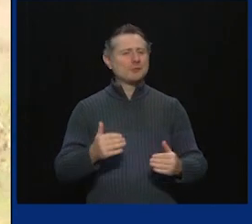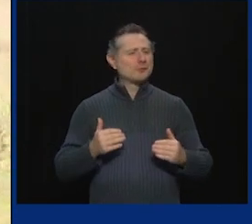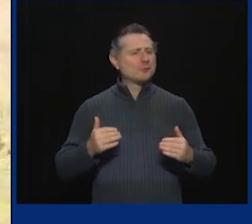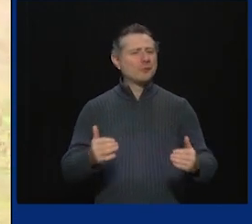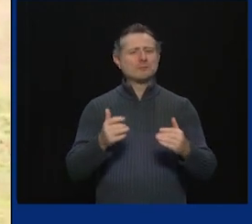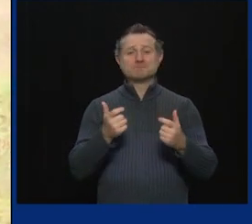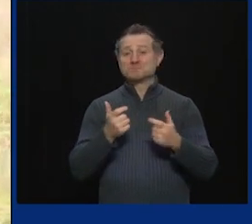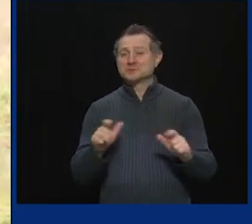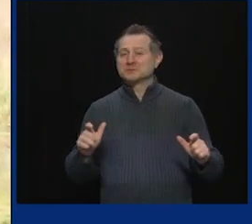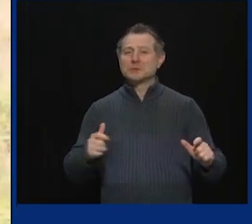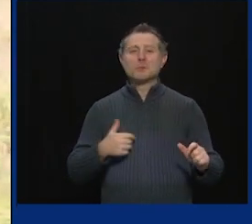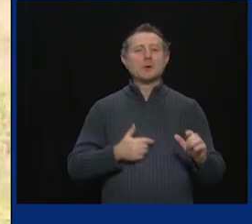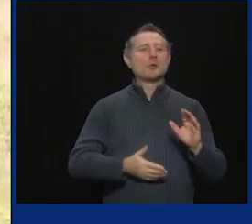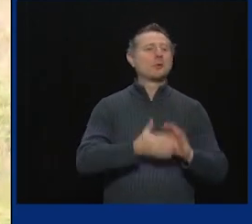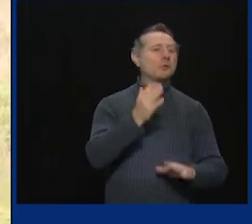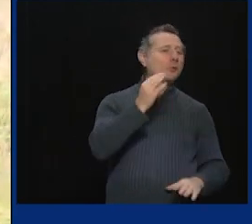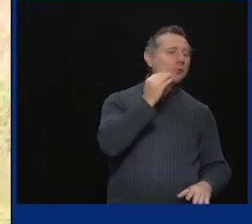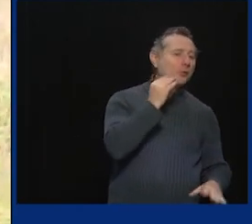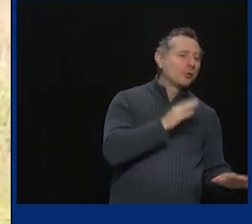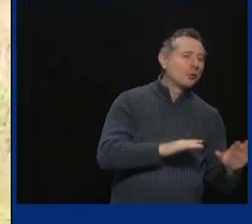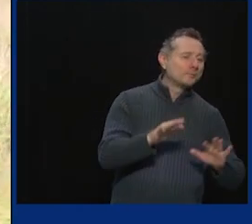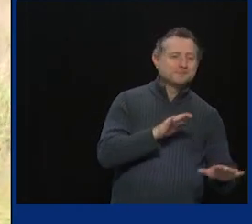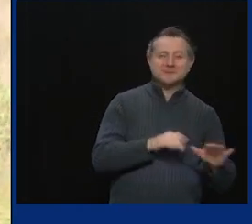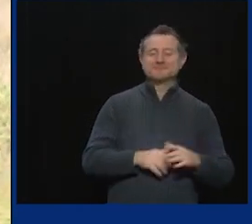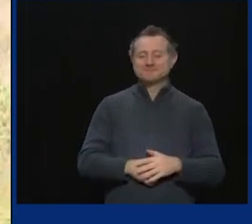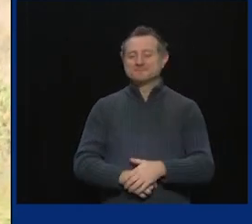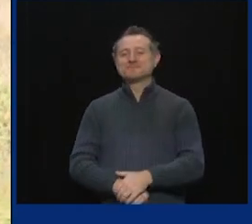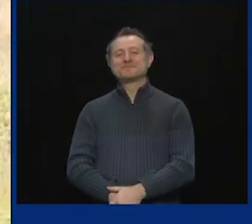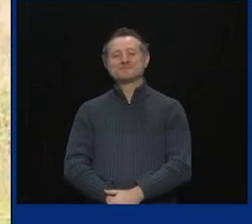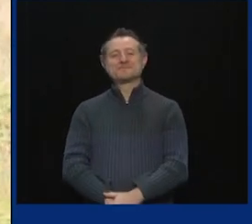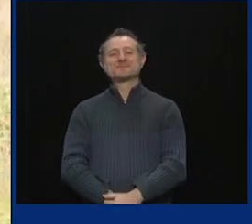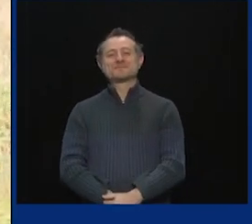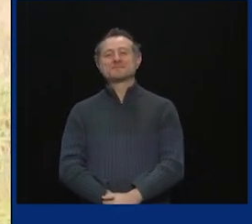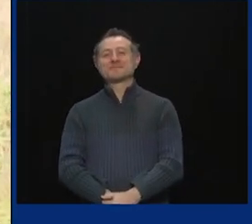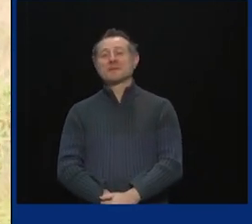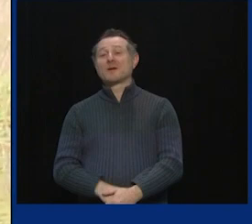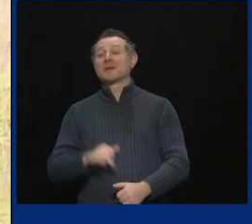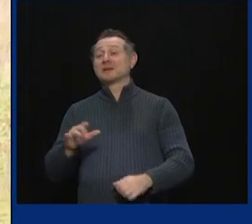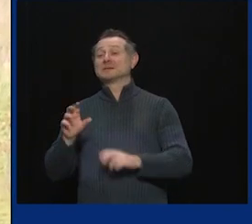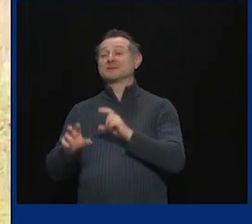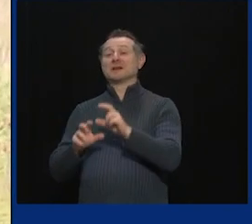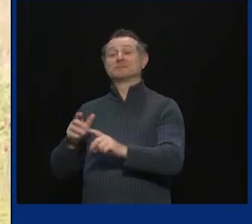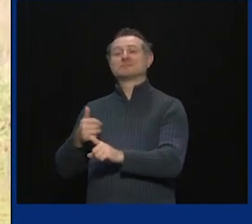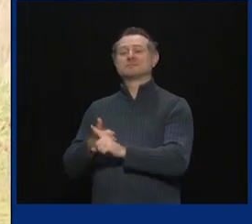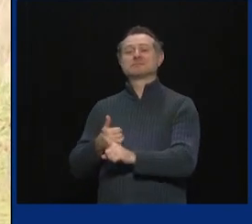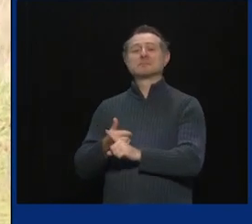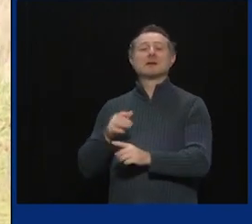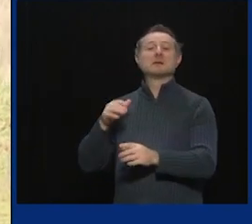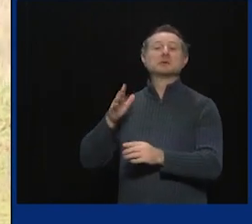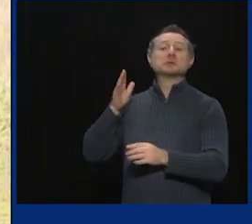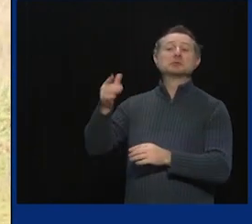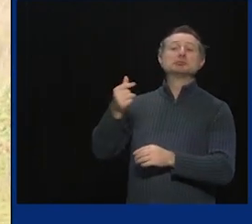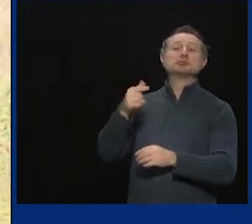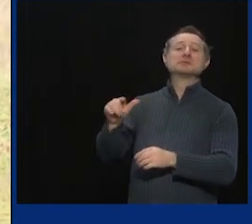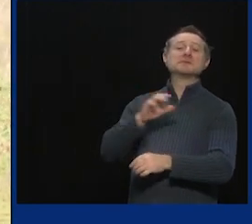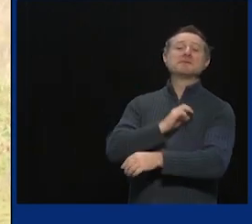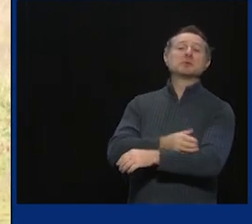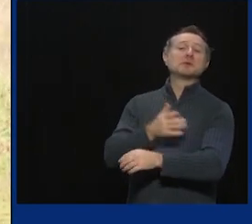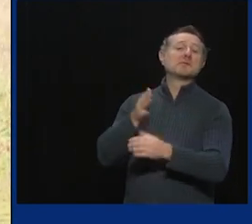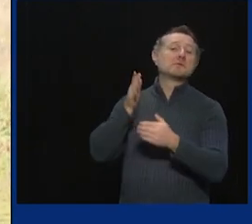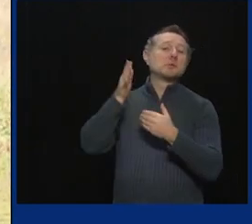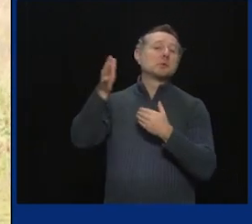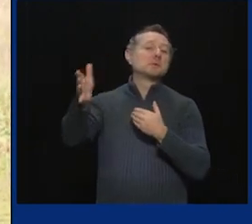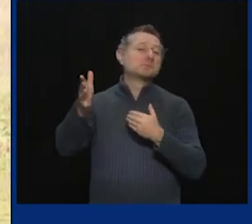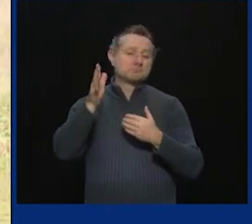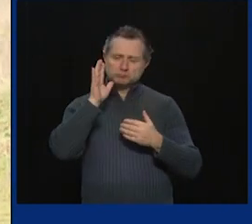to our investment in our green energy future, it's going to be an all-the-above approach, making sure we have the most